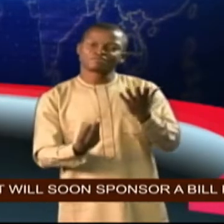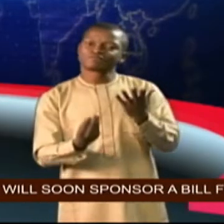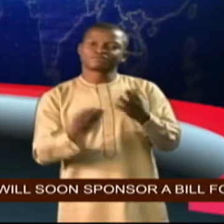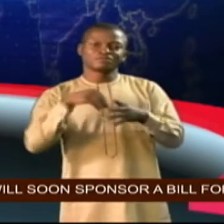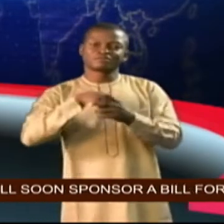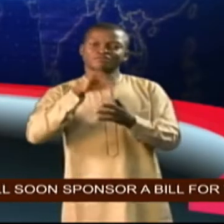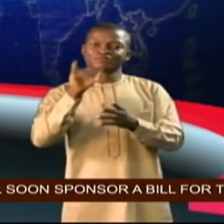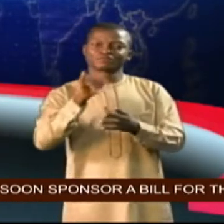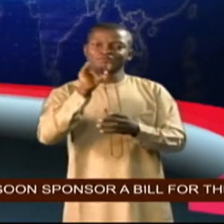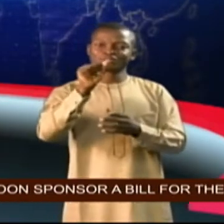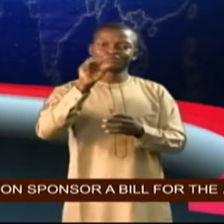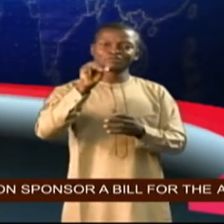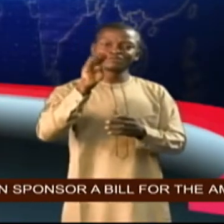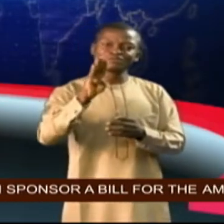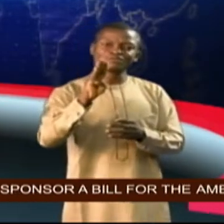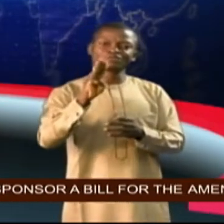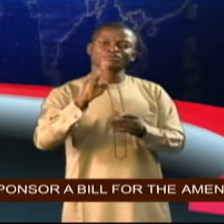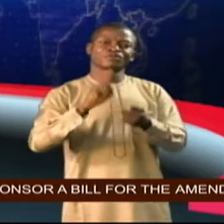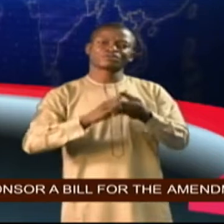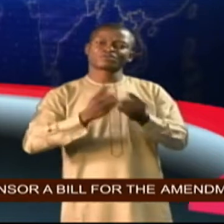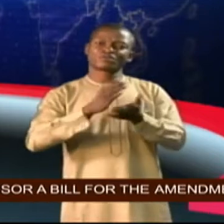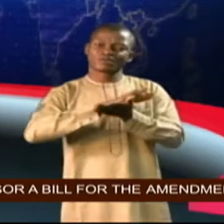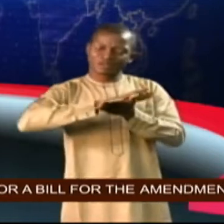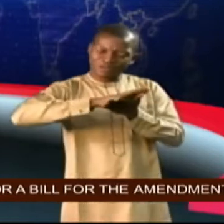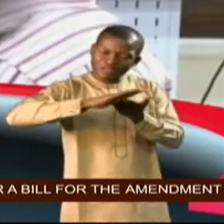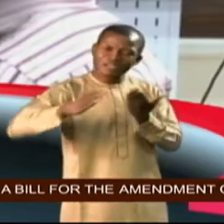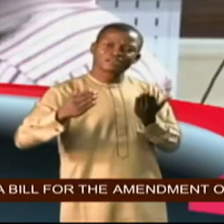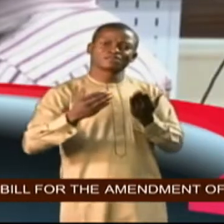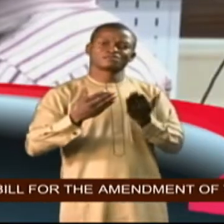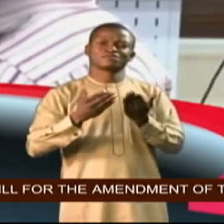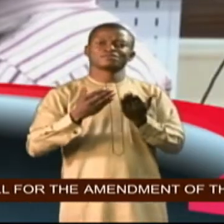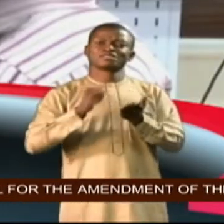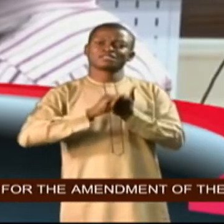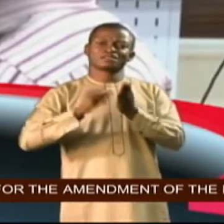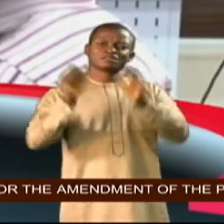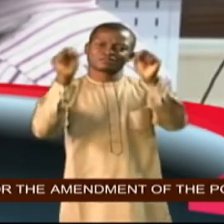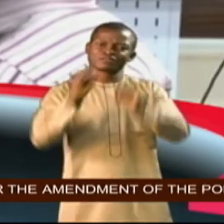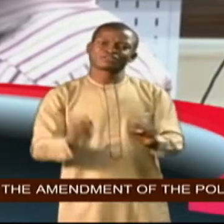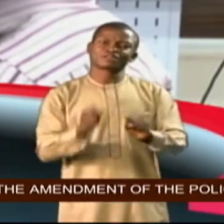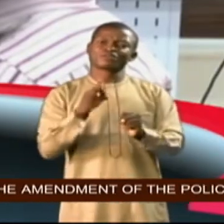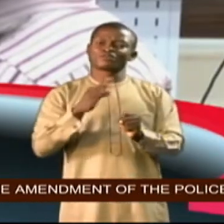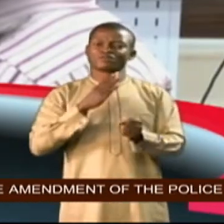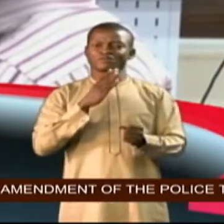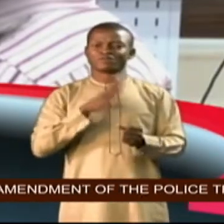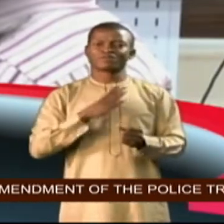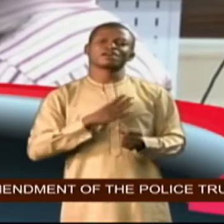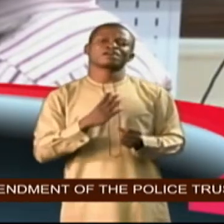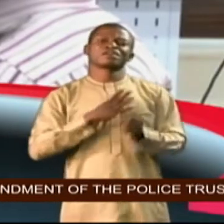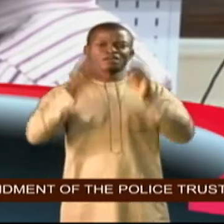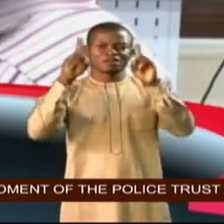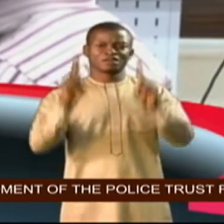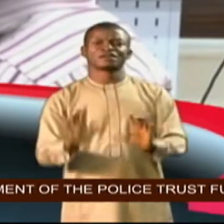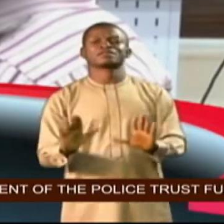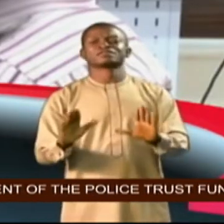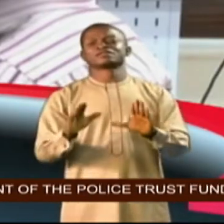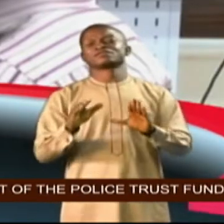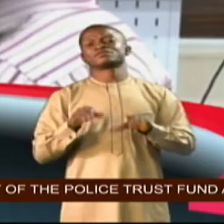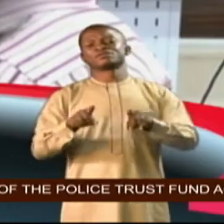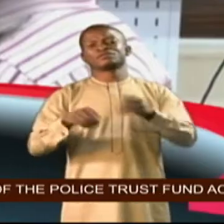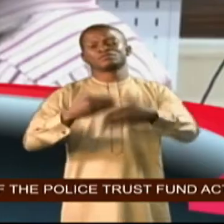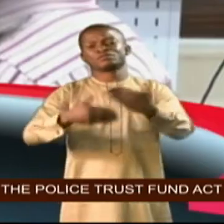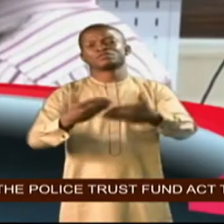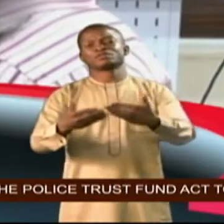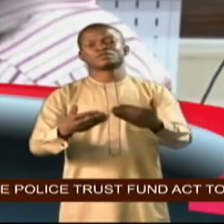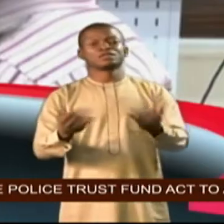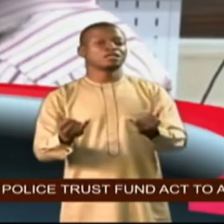rid the system of malpractices that had in the past threatened the credibility of exams and admission processes. The latest is a